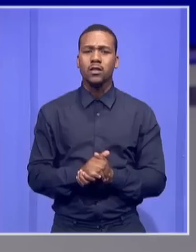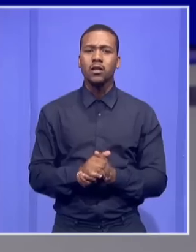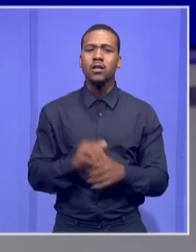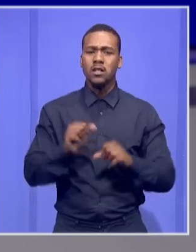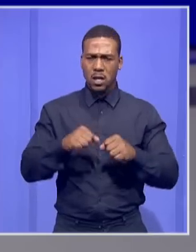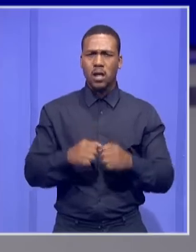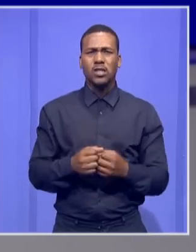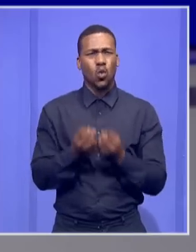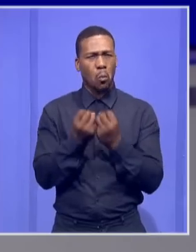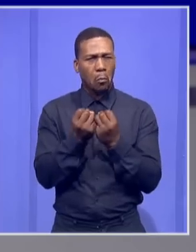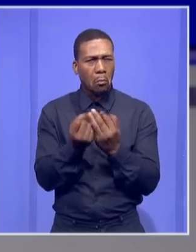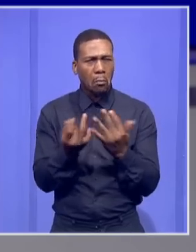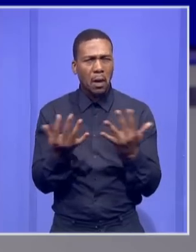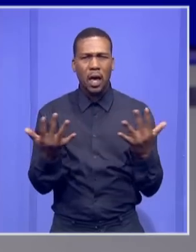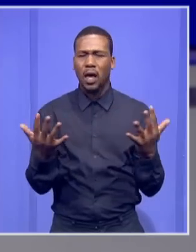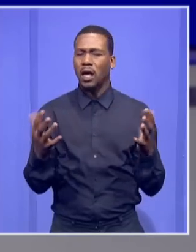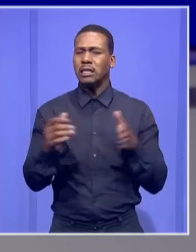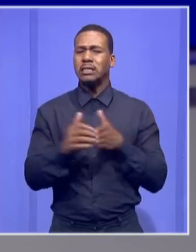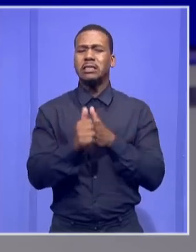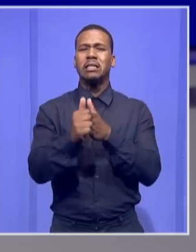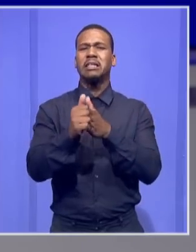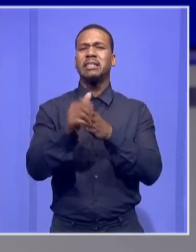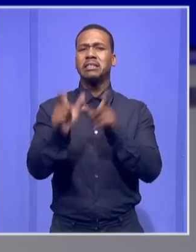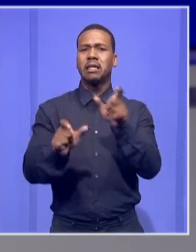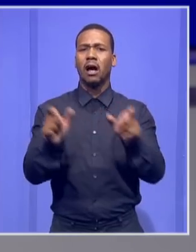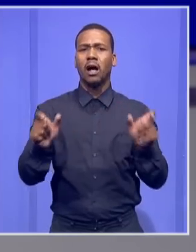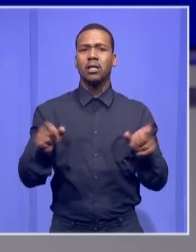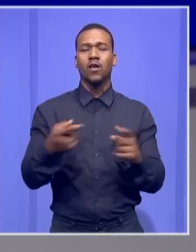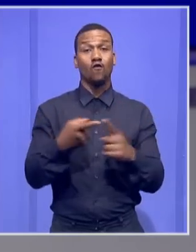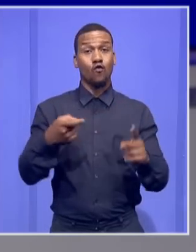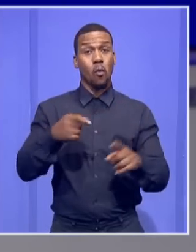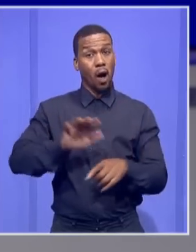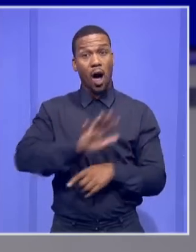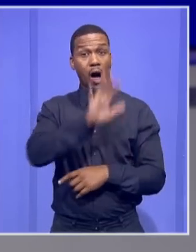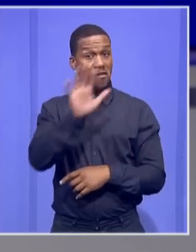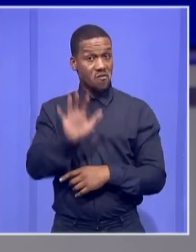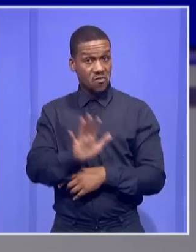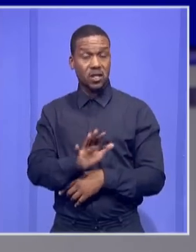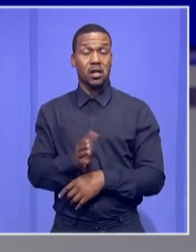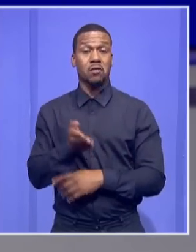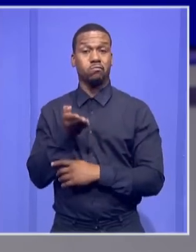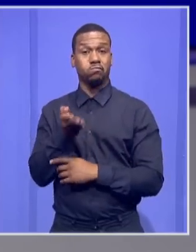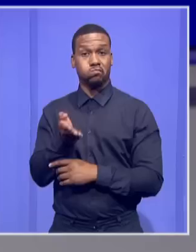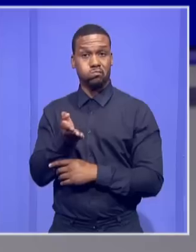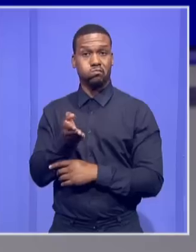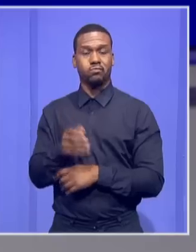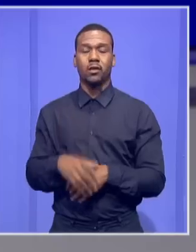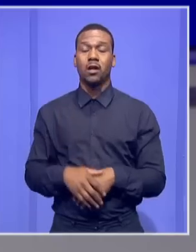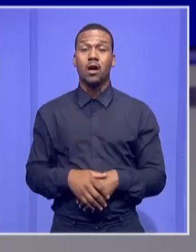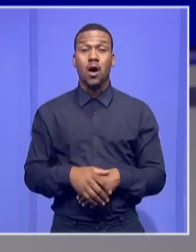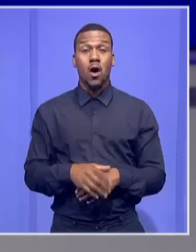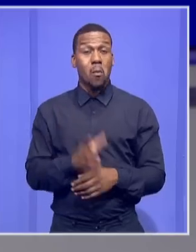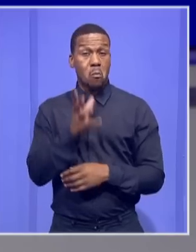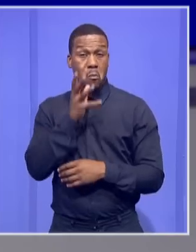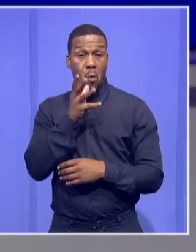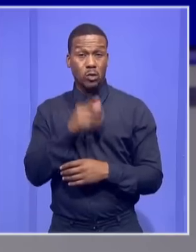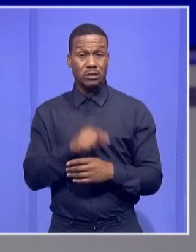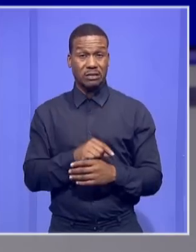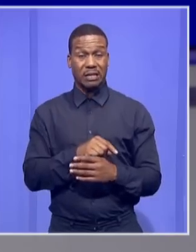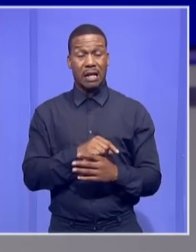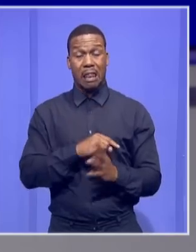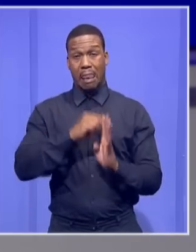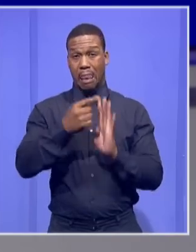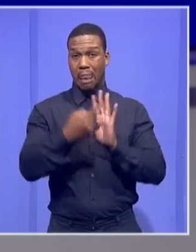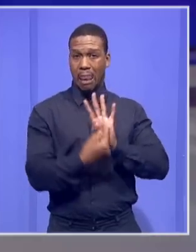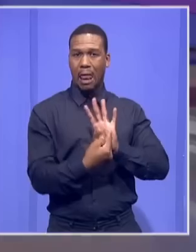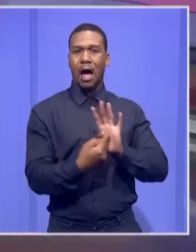number of leaders from the continent, and most of these leaders are members of the Commonwealth. Any representation of